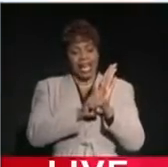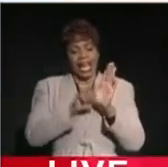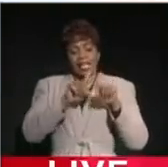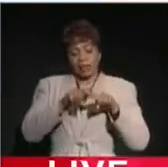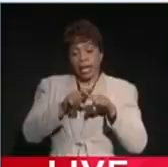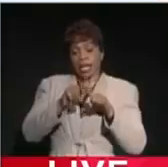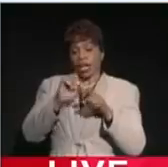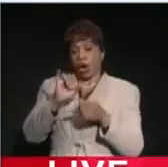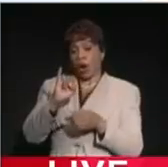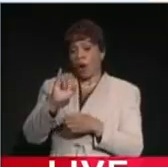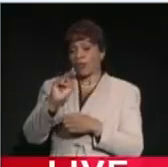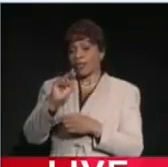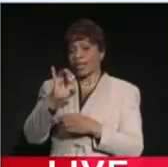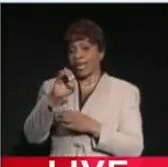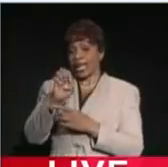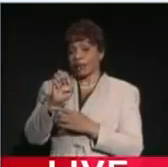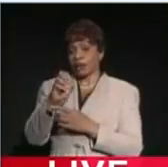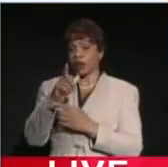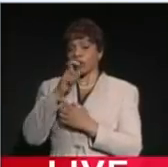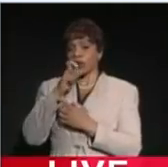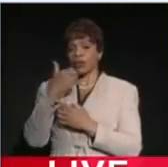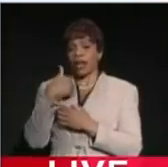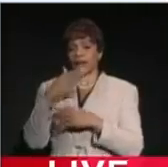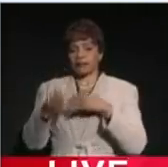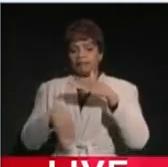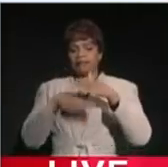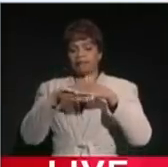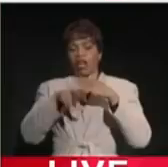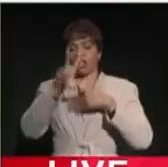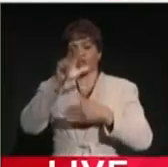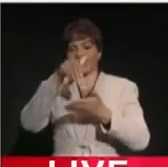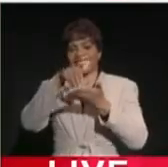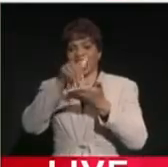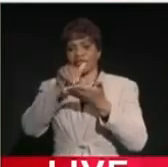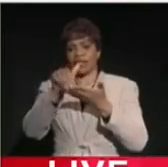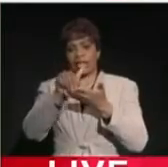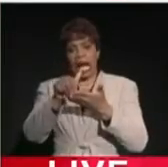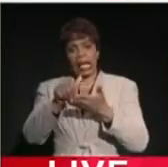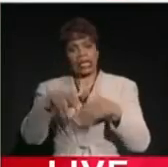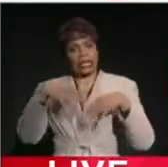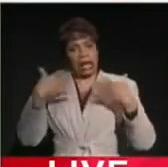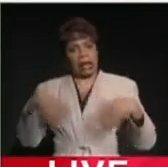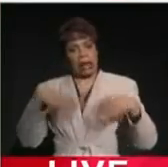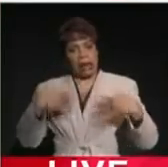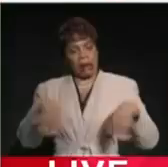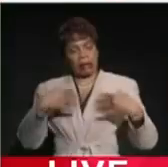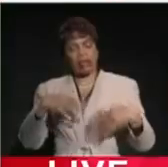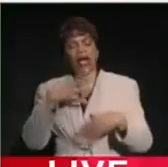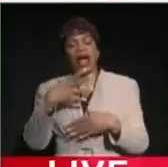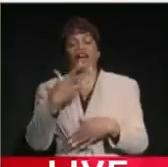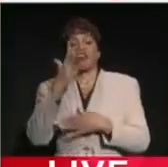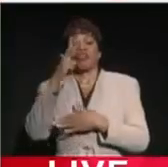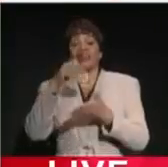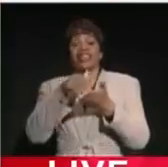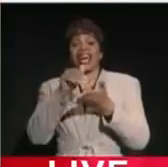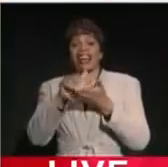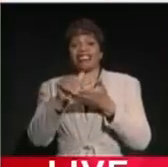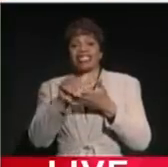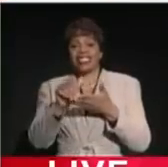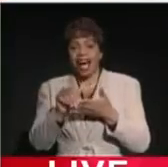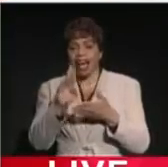income, could give that homeowner up to $3,000. Well, that's a lot of $3,000. That's a lot of